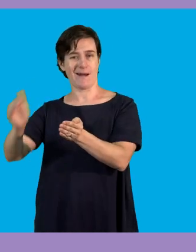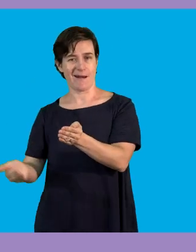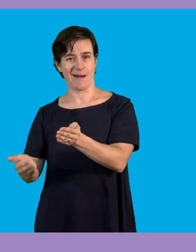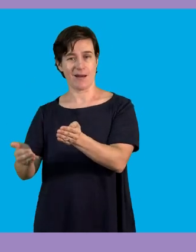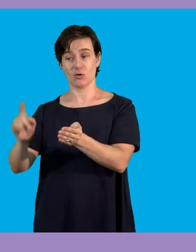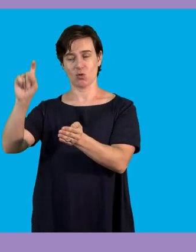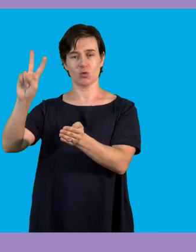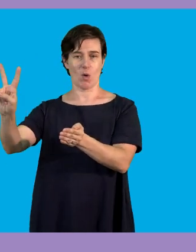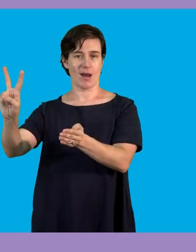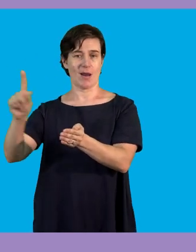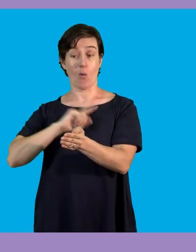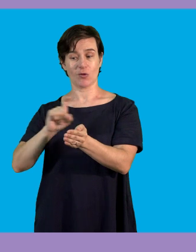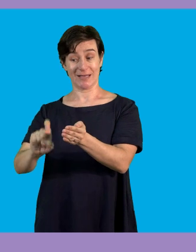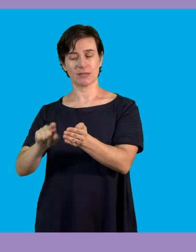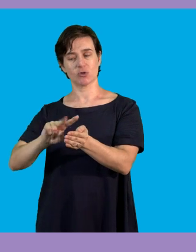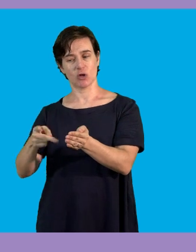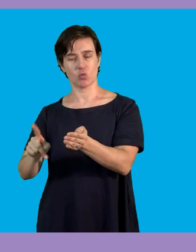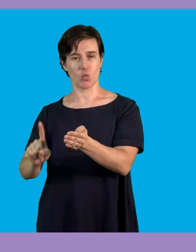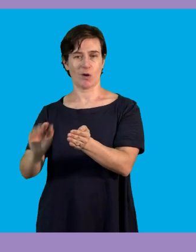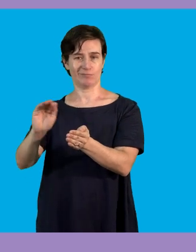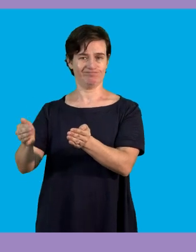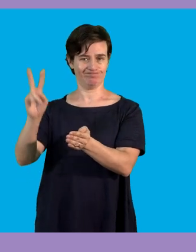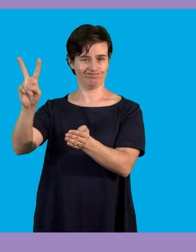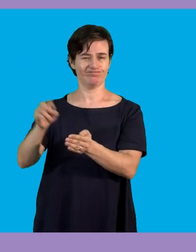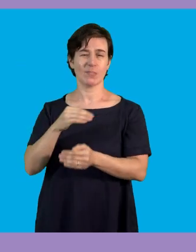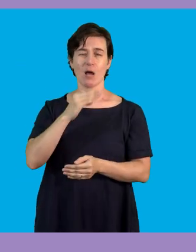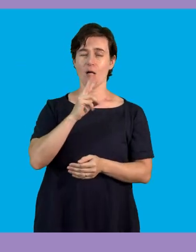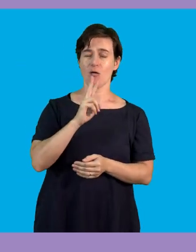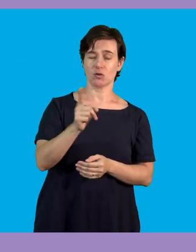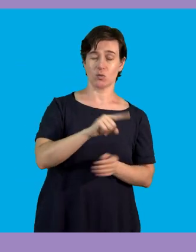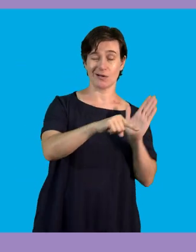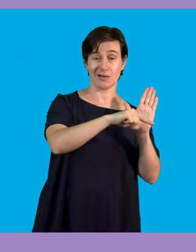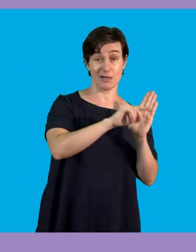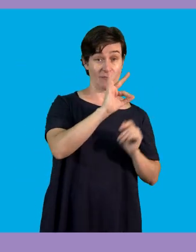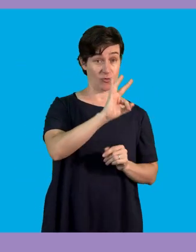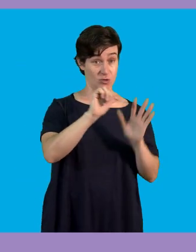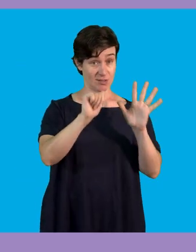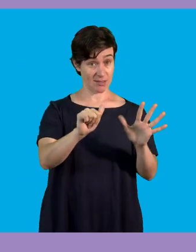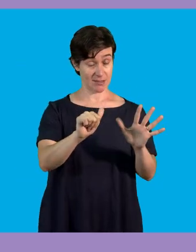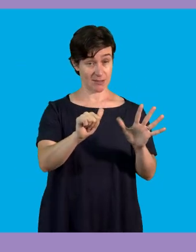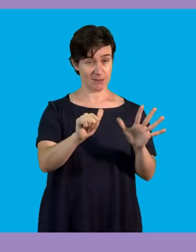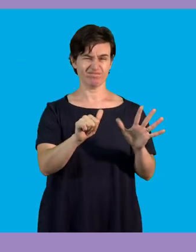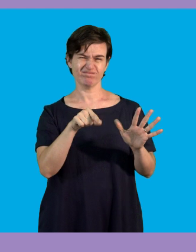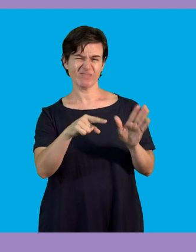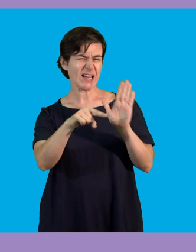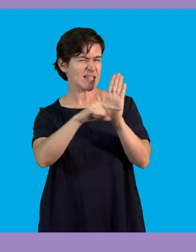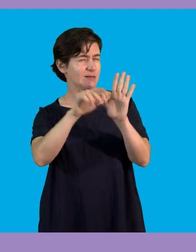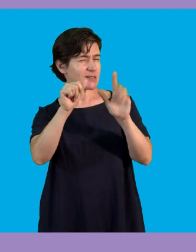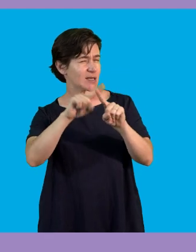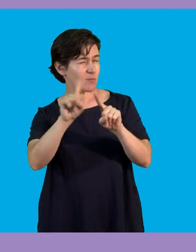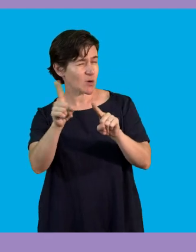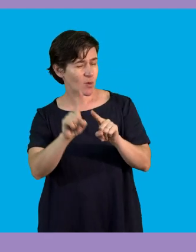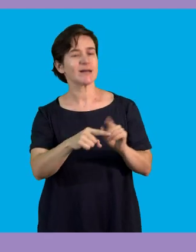1 squared, and that would give us negative 36. Negative 6 times 1